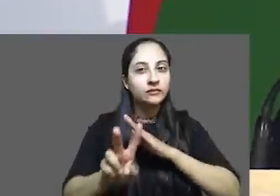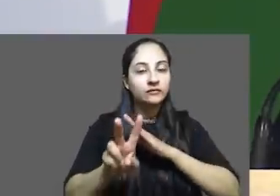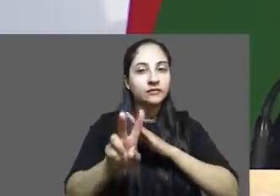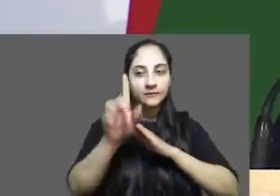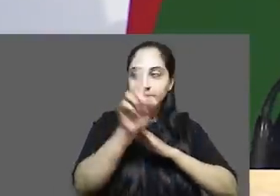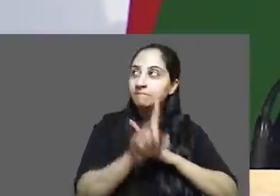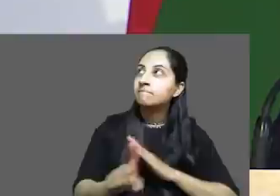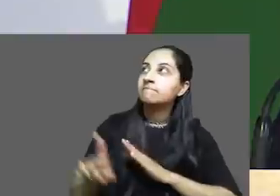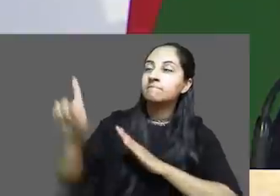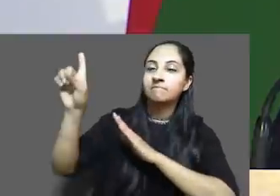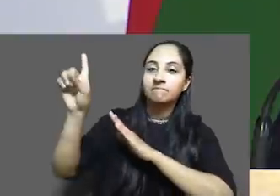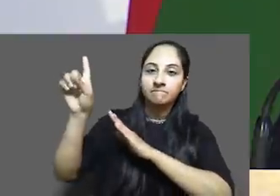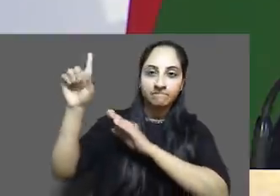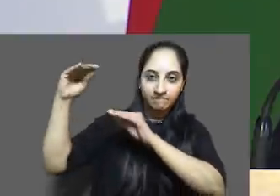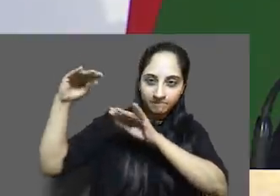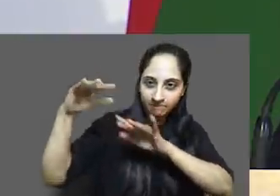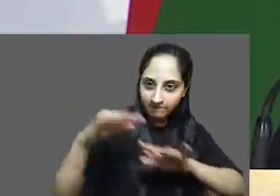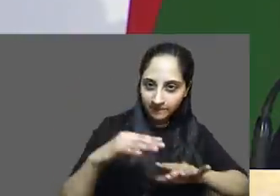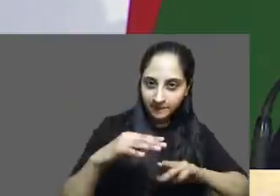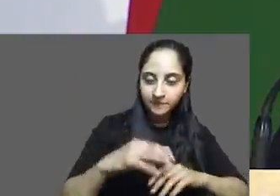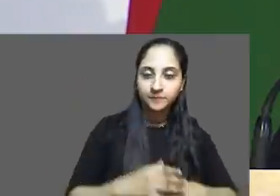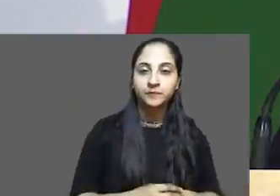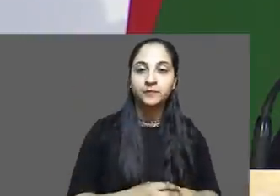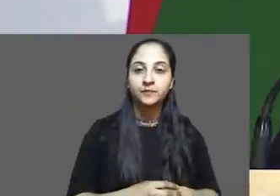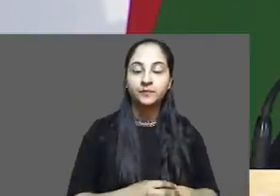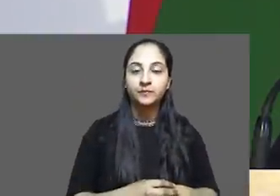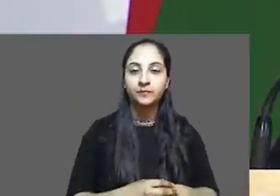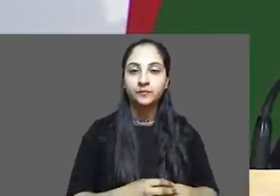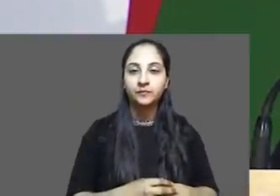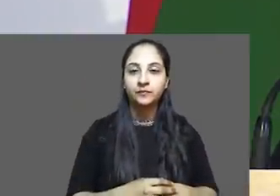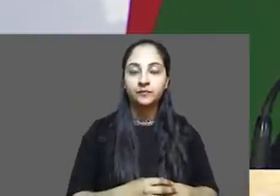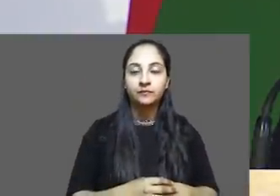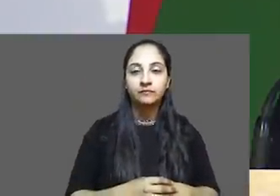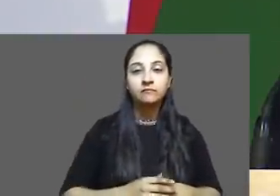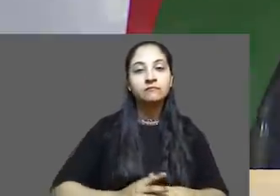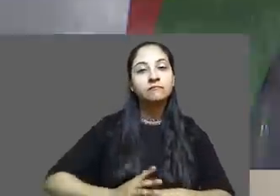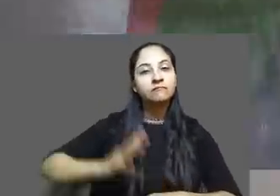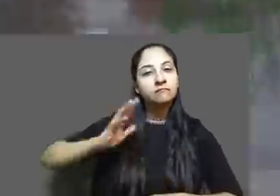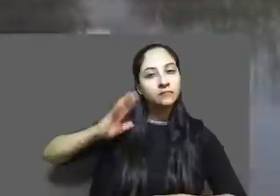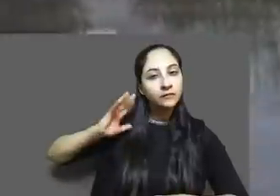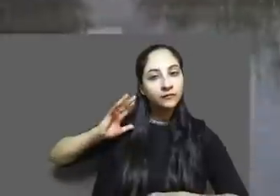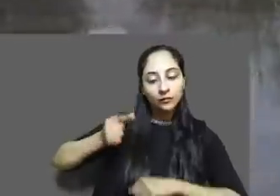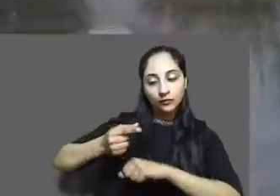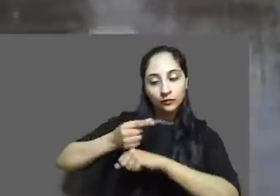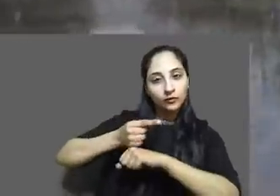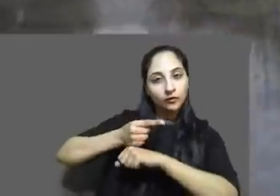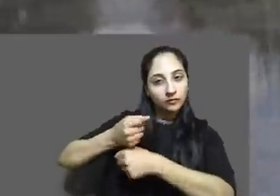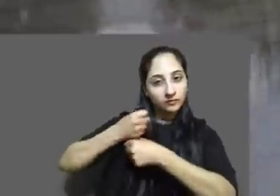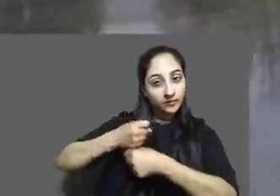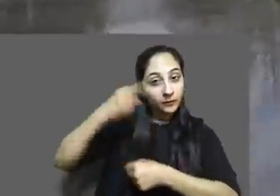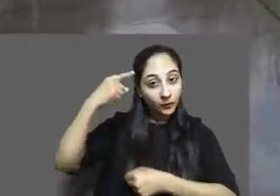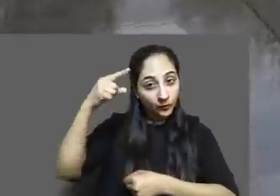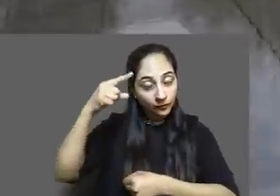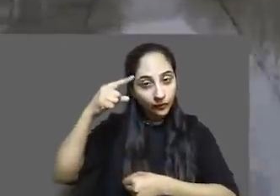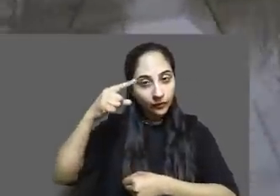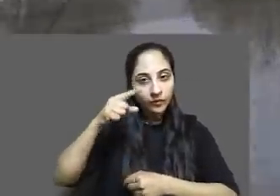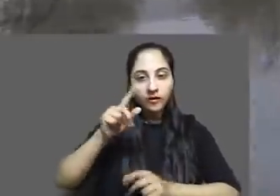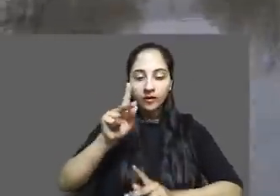And of course, the garden of ancient tradition, like the garden here today, is a place